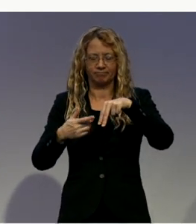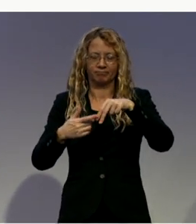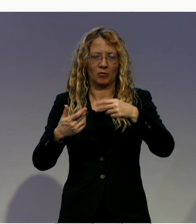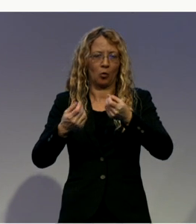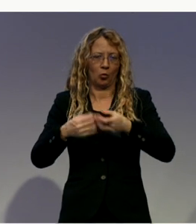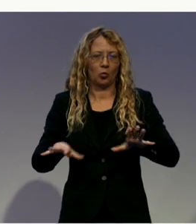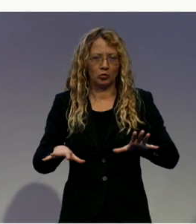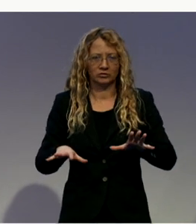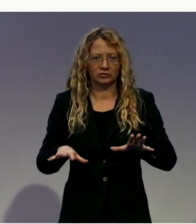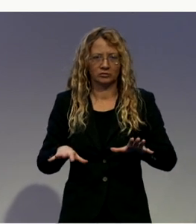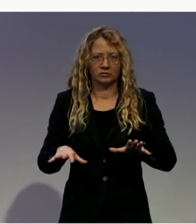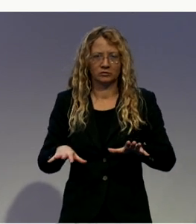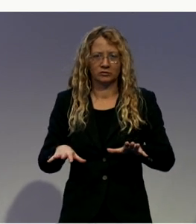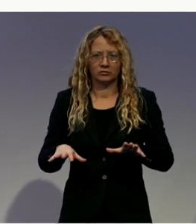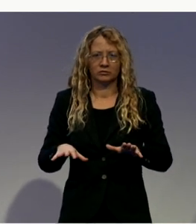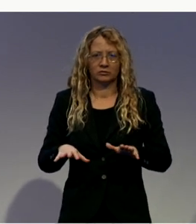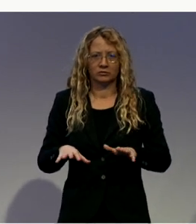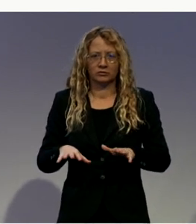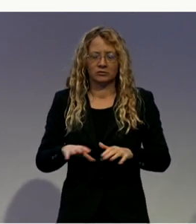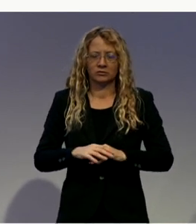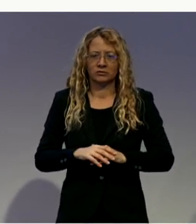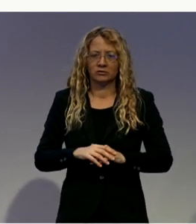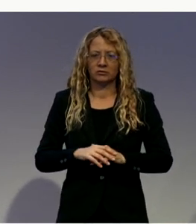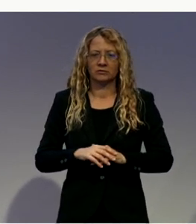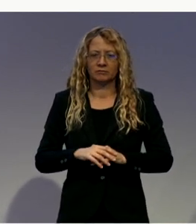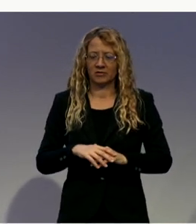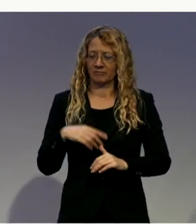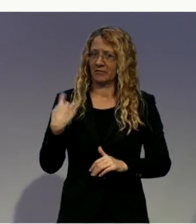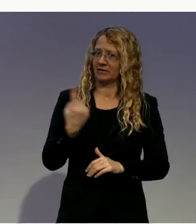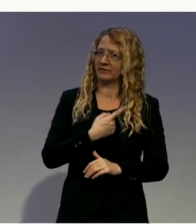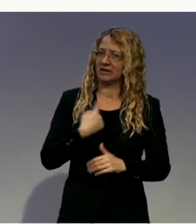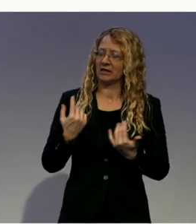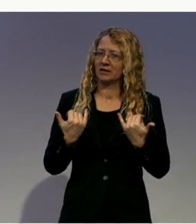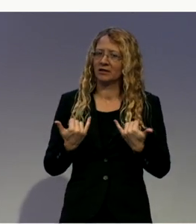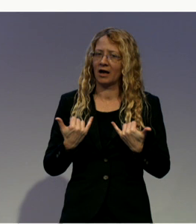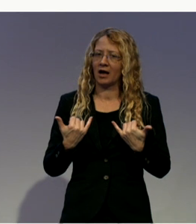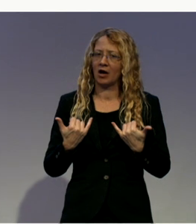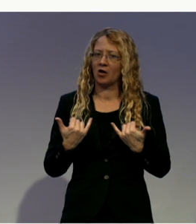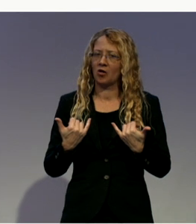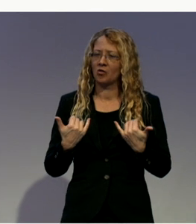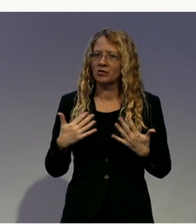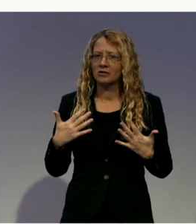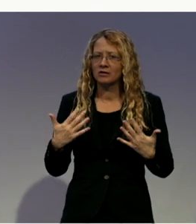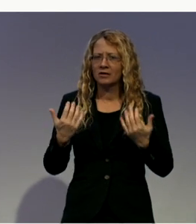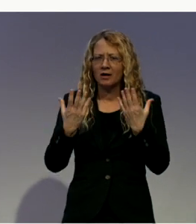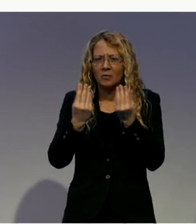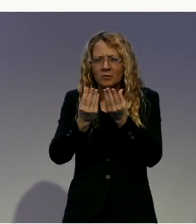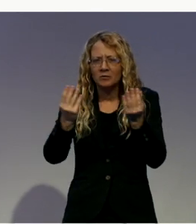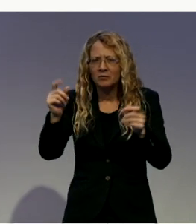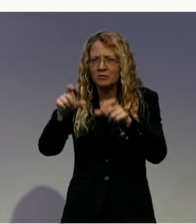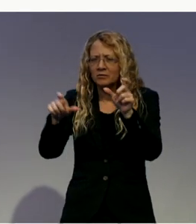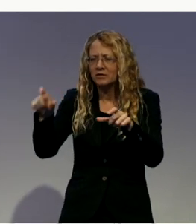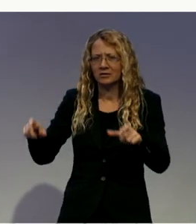we are literally changing the lives of people, of wheelchair users in Egypt. We are definitely doing this.